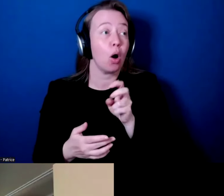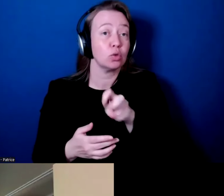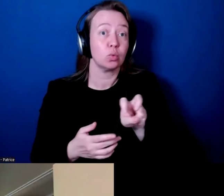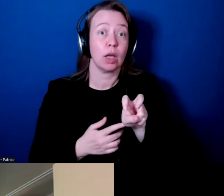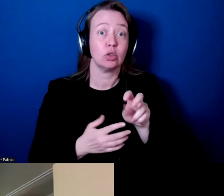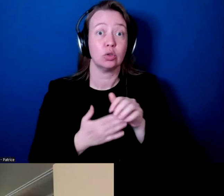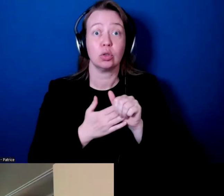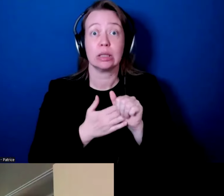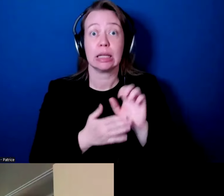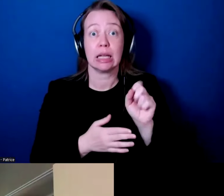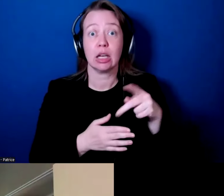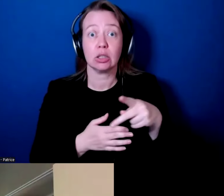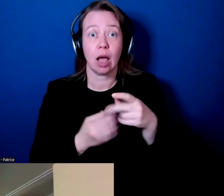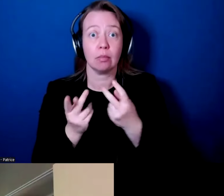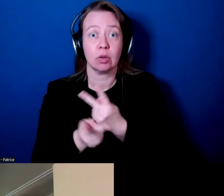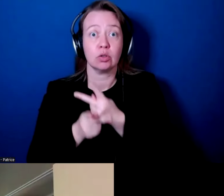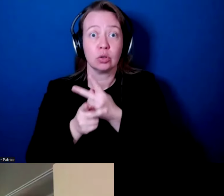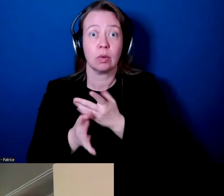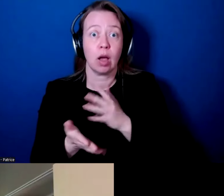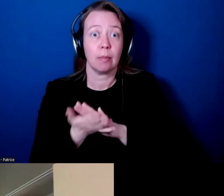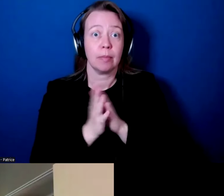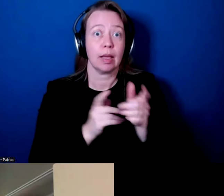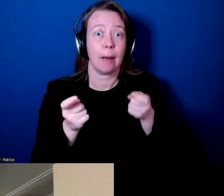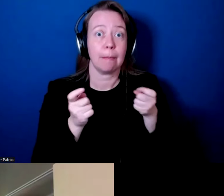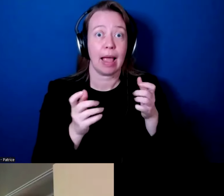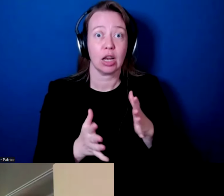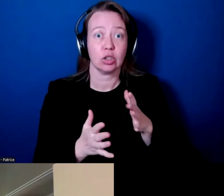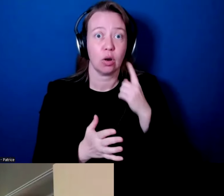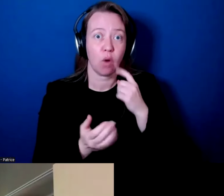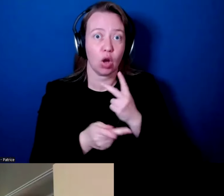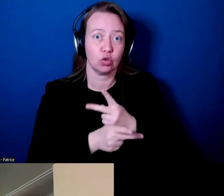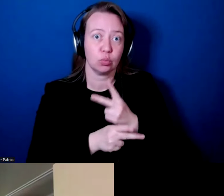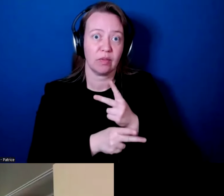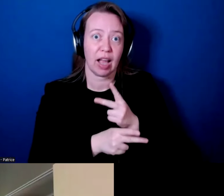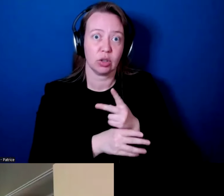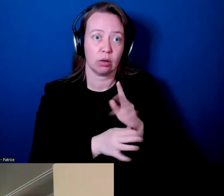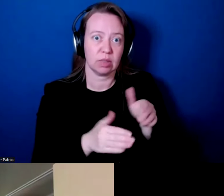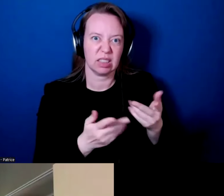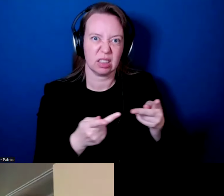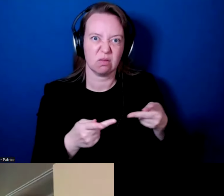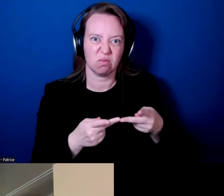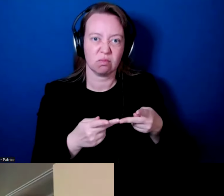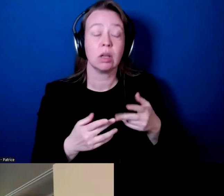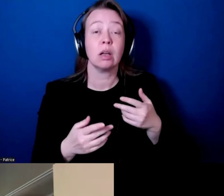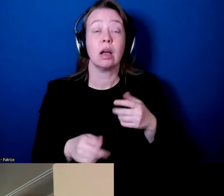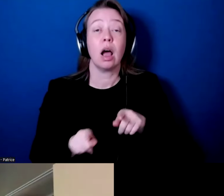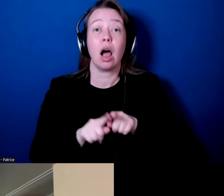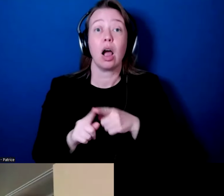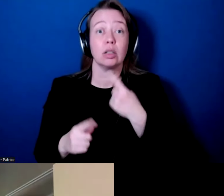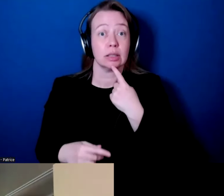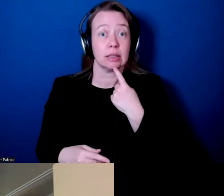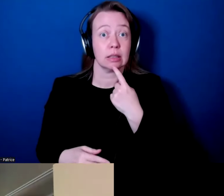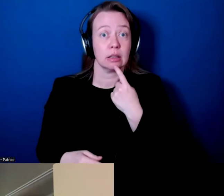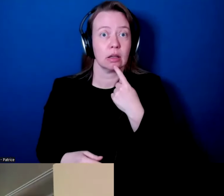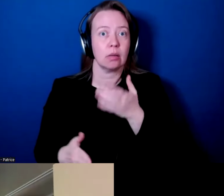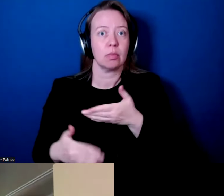to move toward more management or supervisor positions. Now, I also mentioned the value of providing training